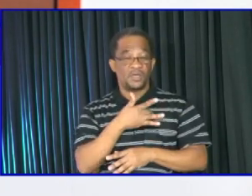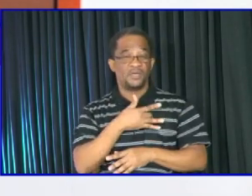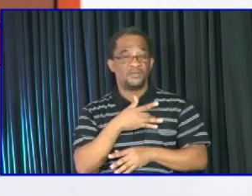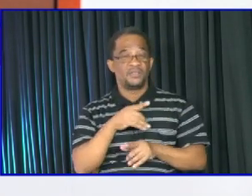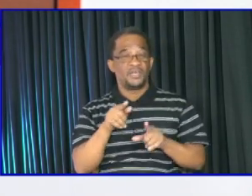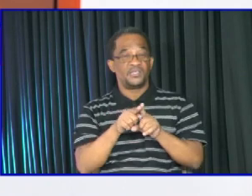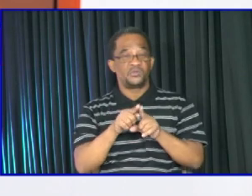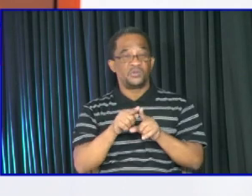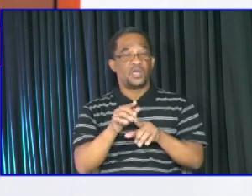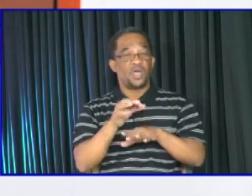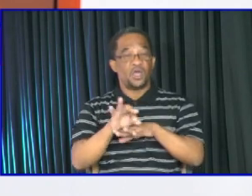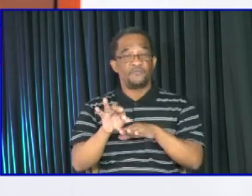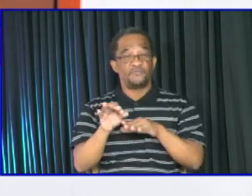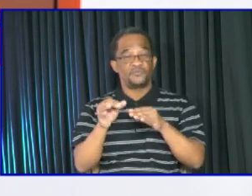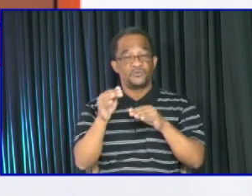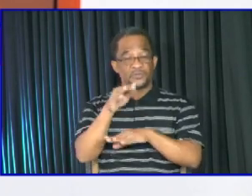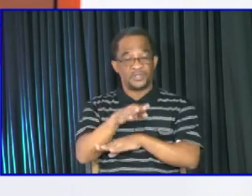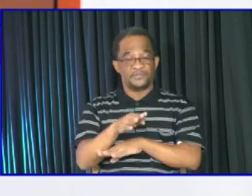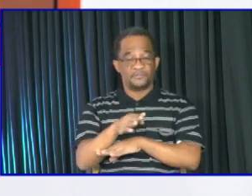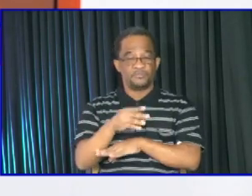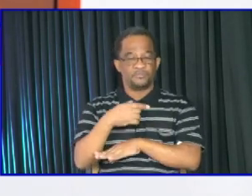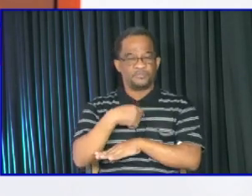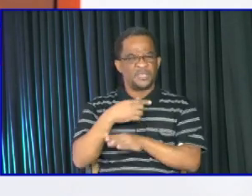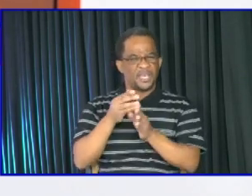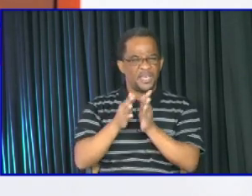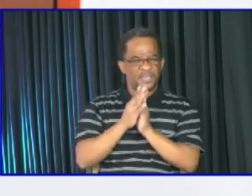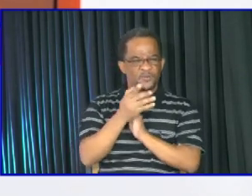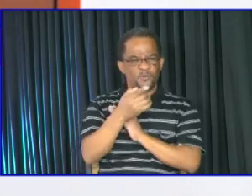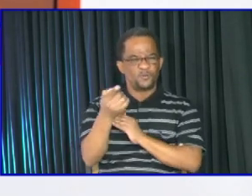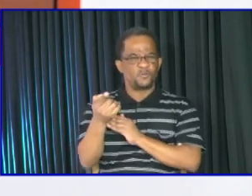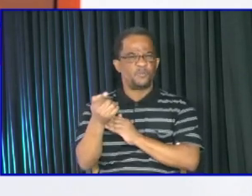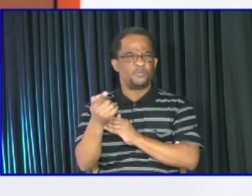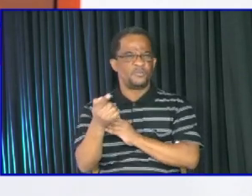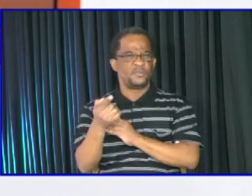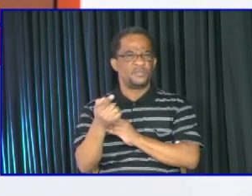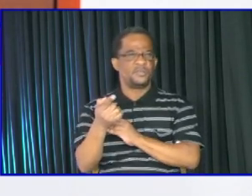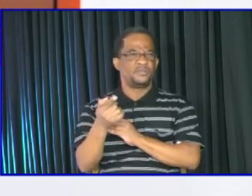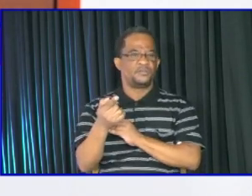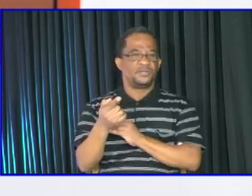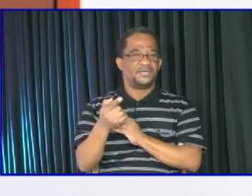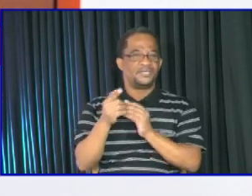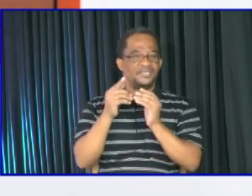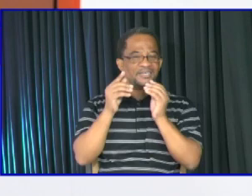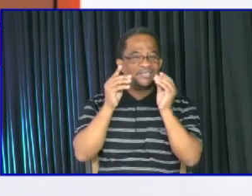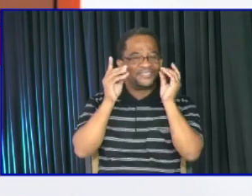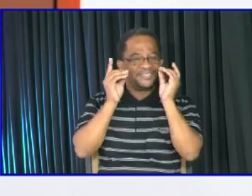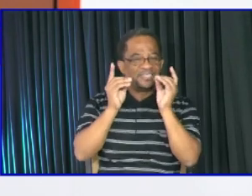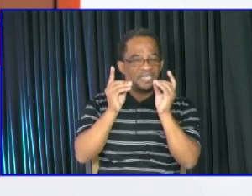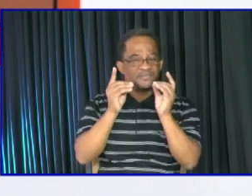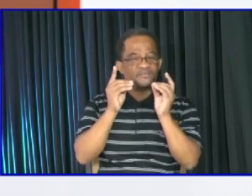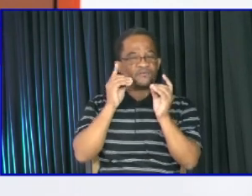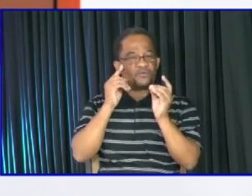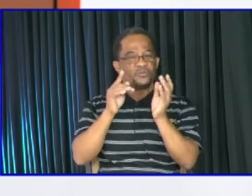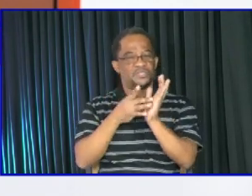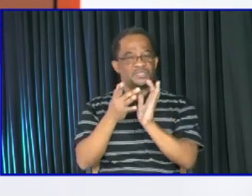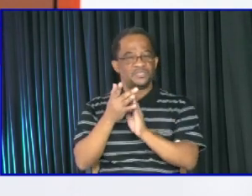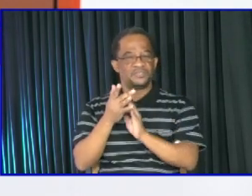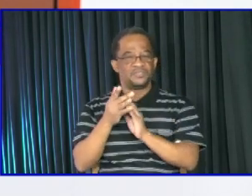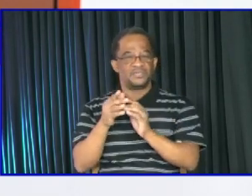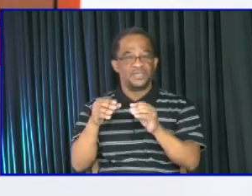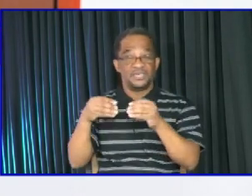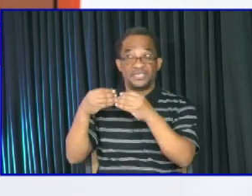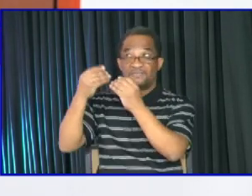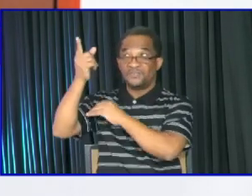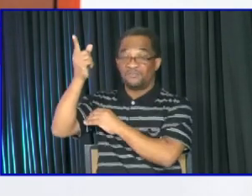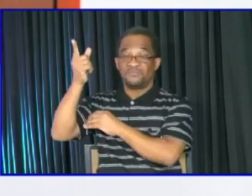sign off for this night, I ask of you, make a decision for Jesus. Give Christ